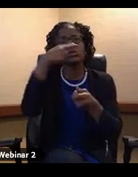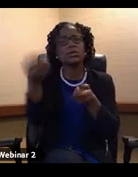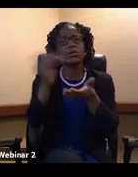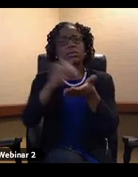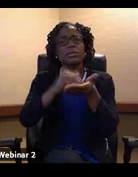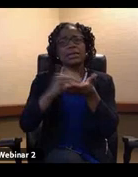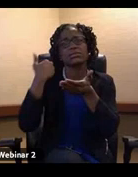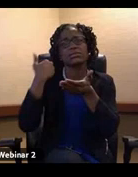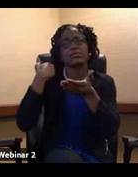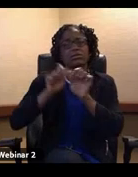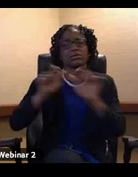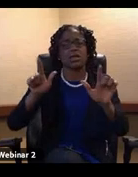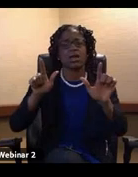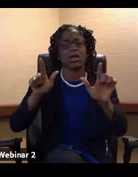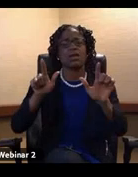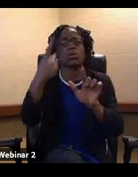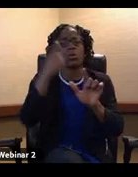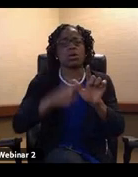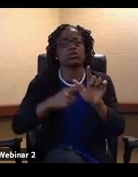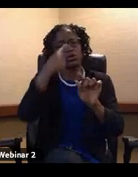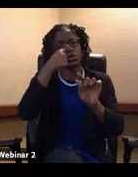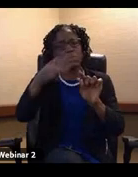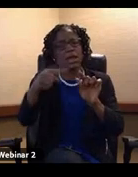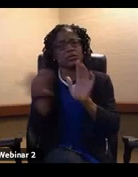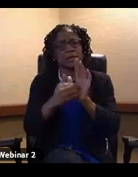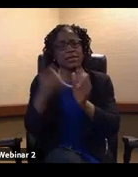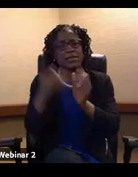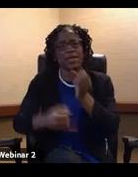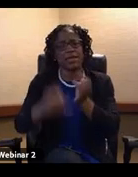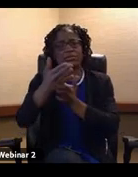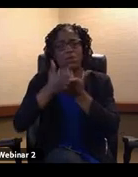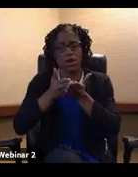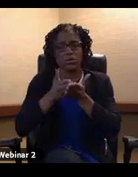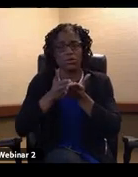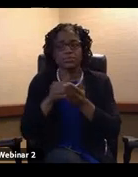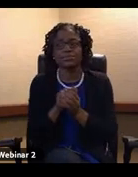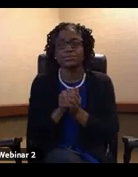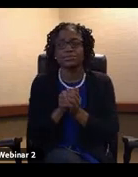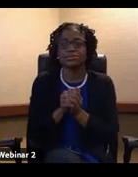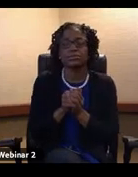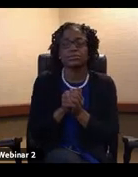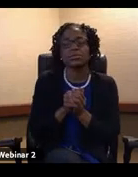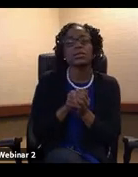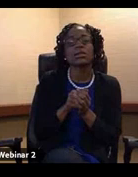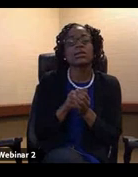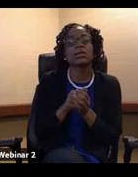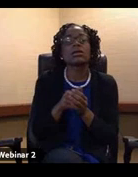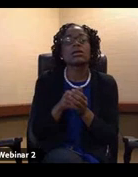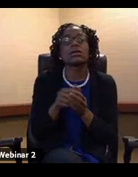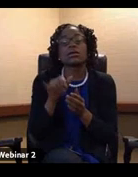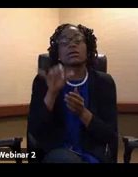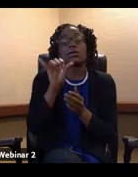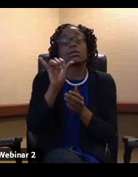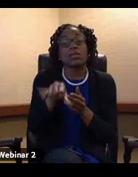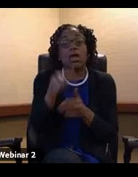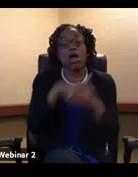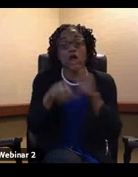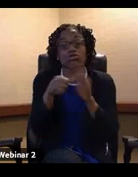About which one? Oh, I'm sorry. I had a question and asked somebody asked me to repeat the last part. So the Underserved